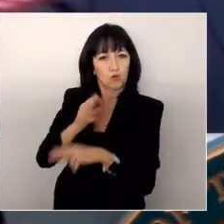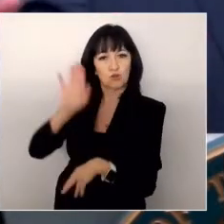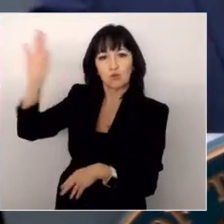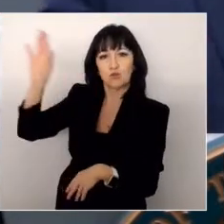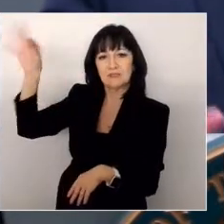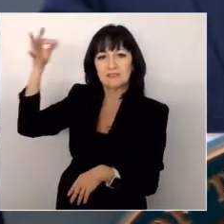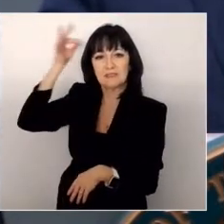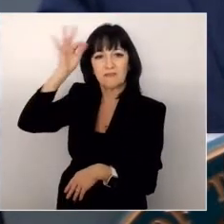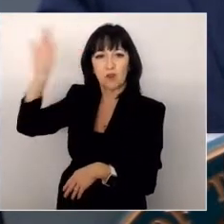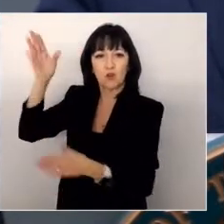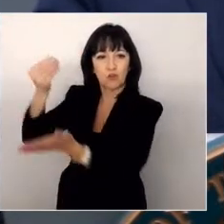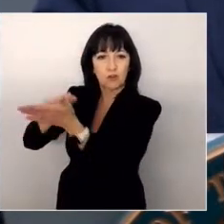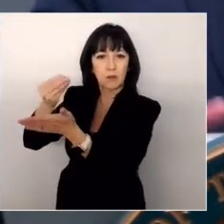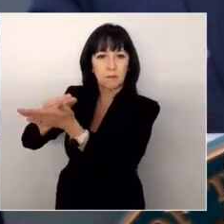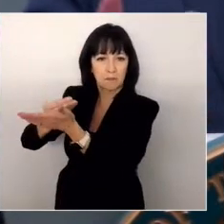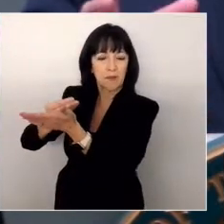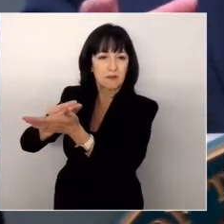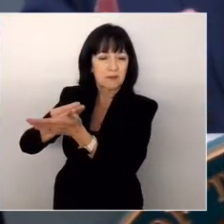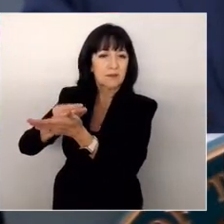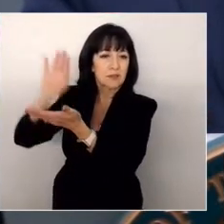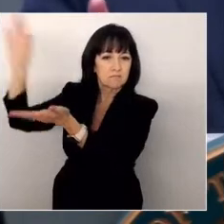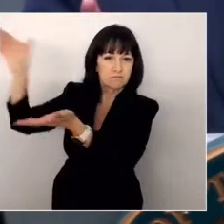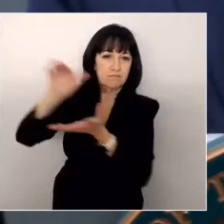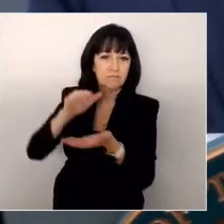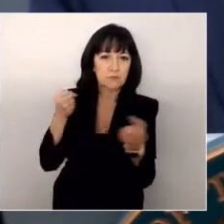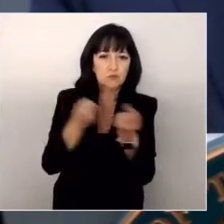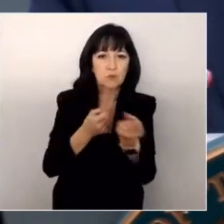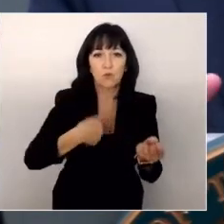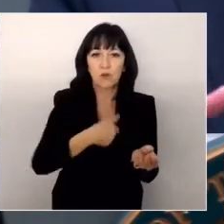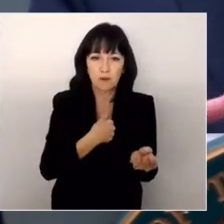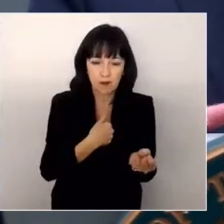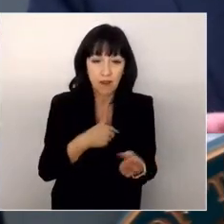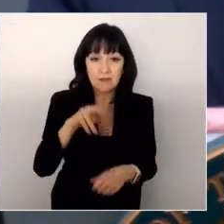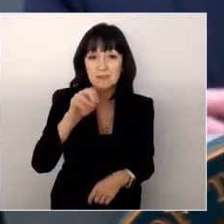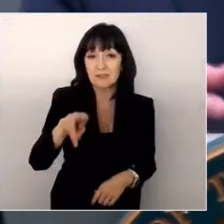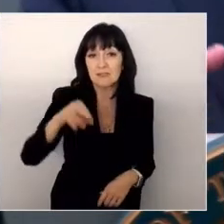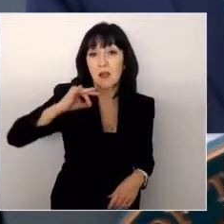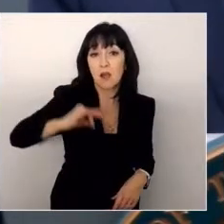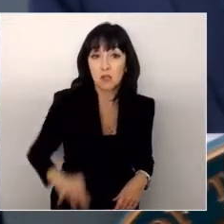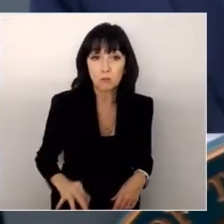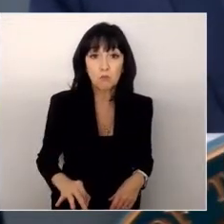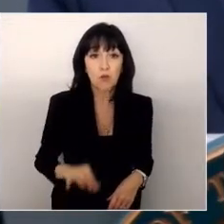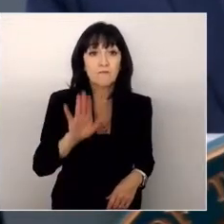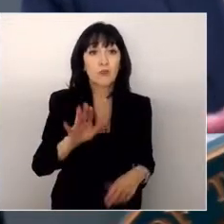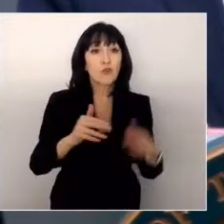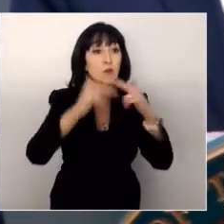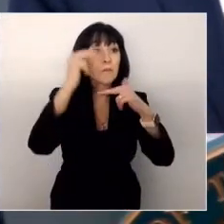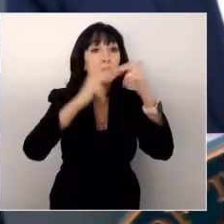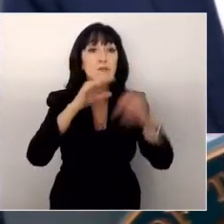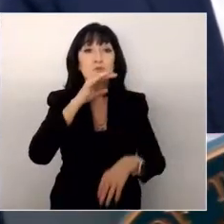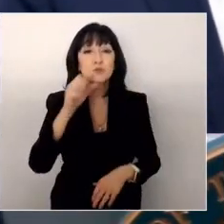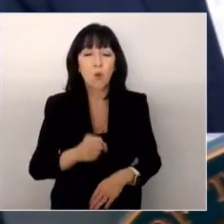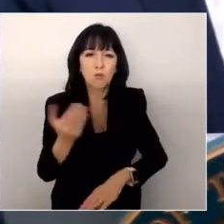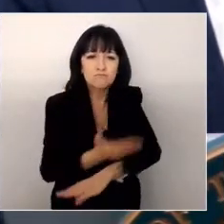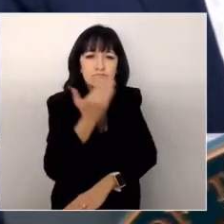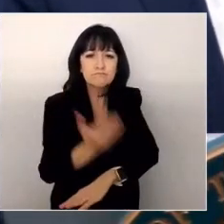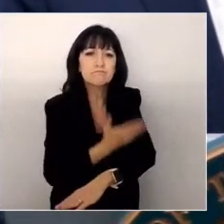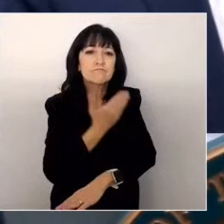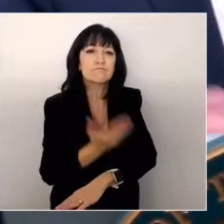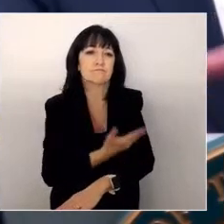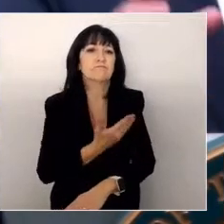in every county. We'll help nonprofits modernize their buildings so that they can better serve the people of our